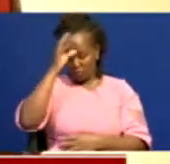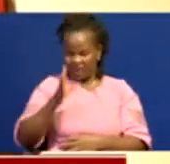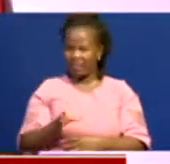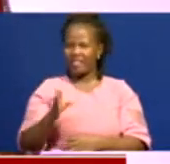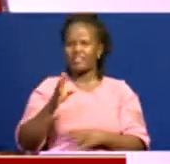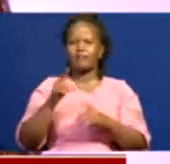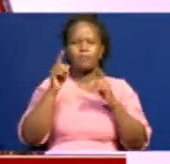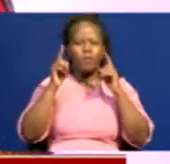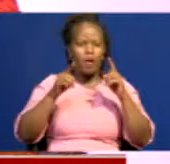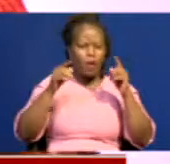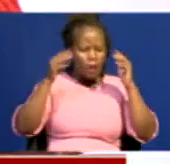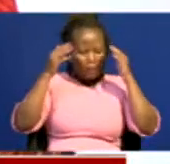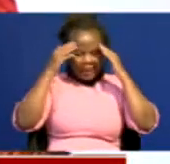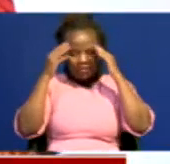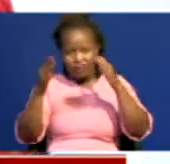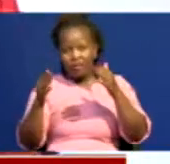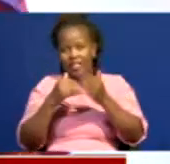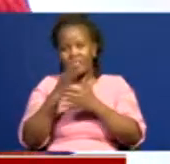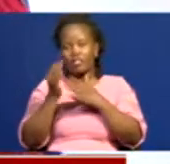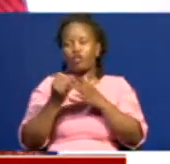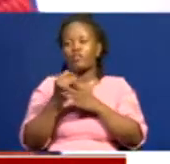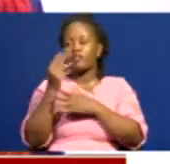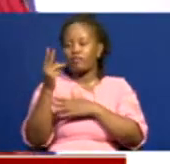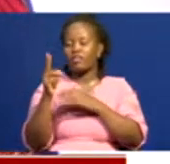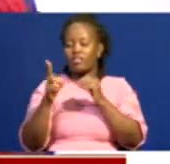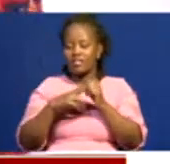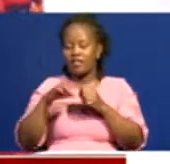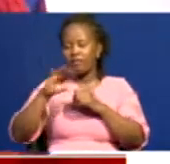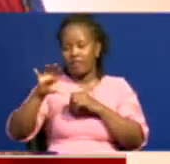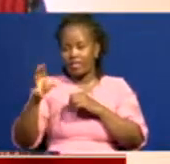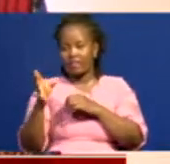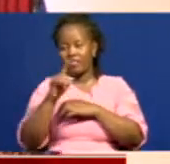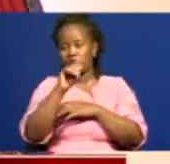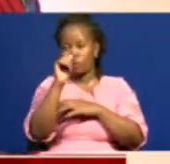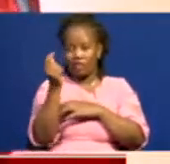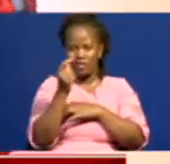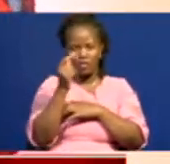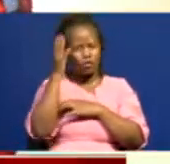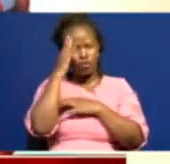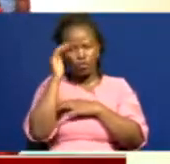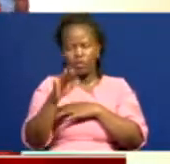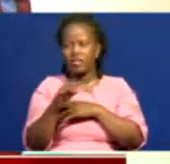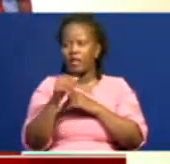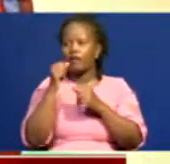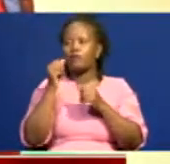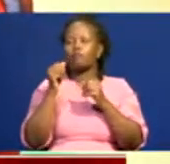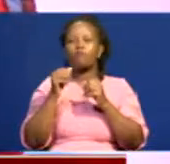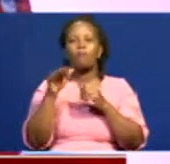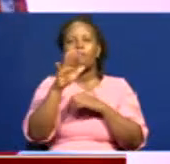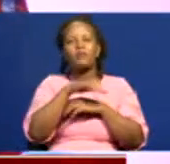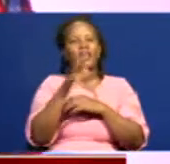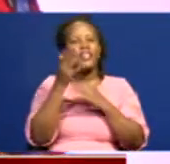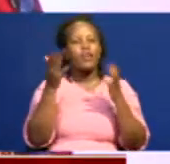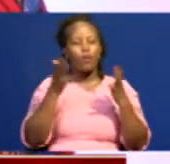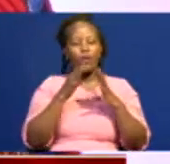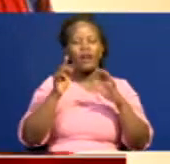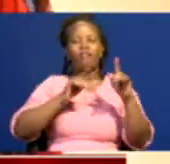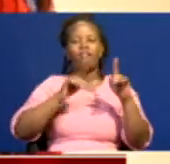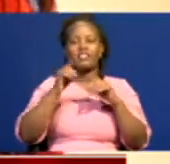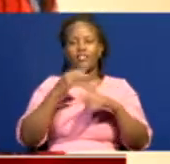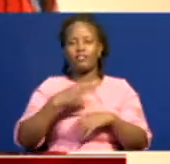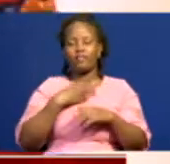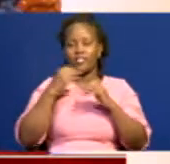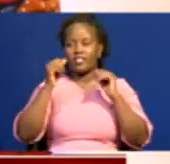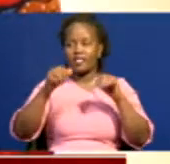counties in Kenya and identify the unique attractions that they have, so that once we identify one, we